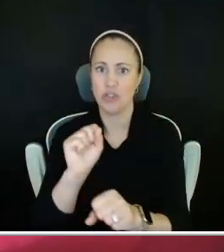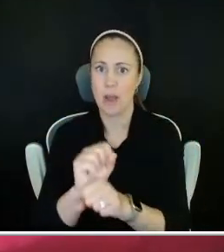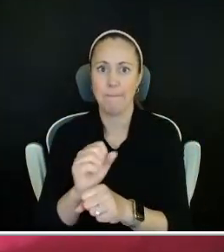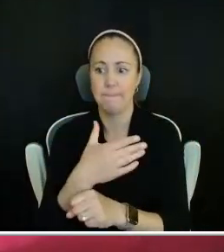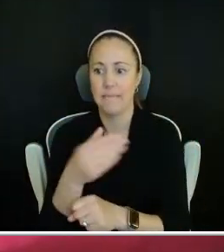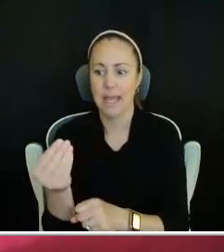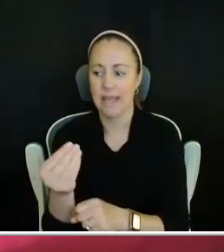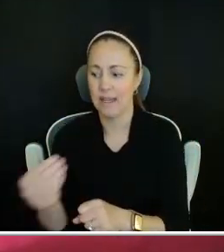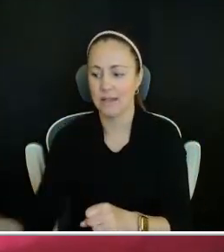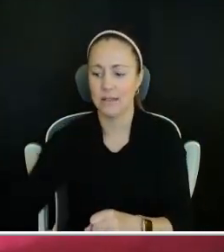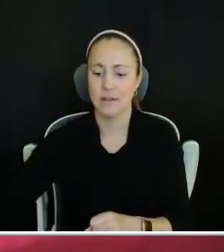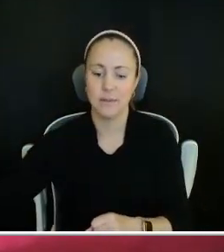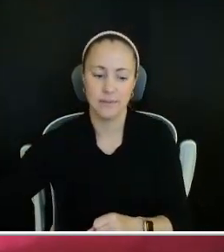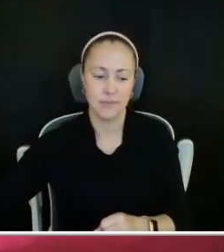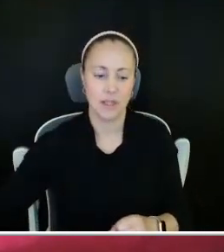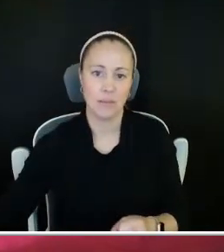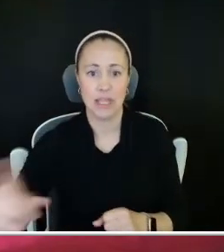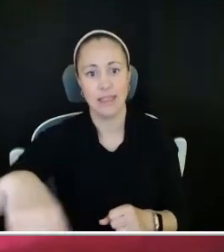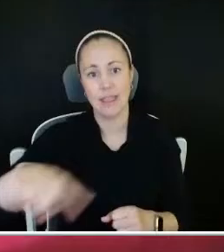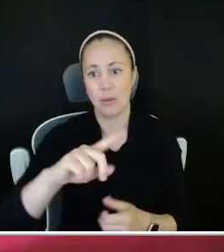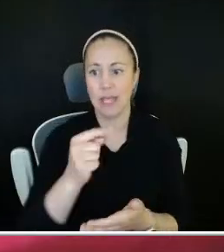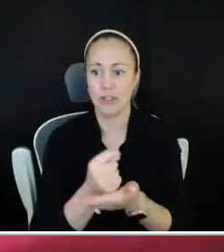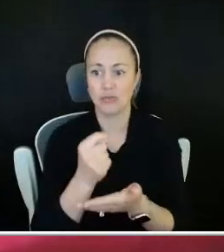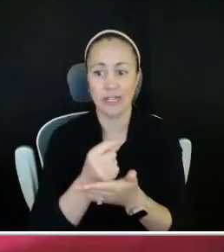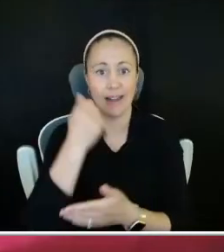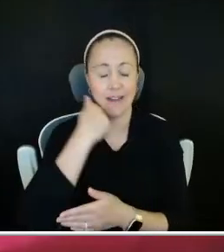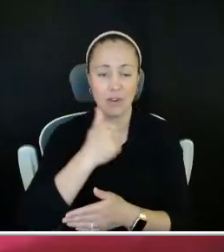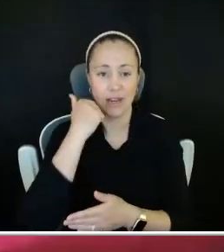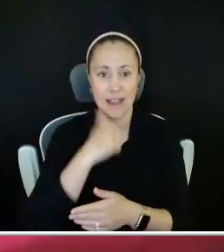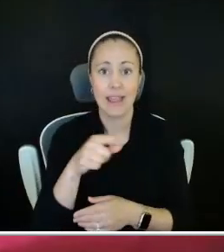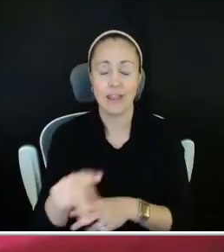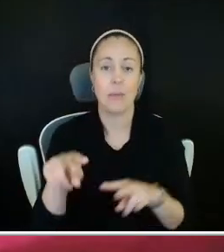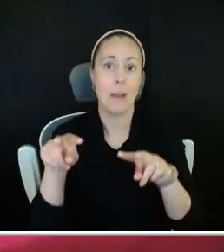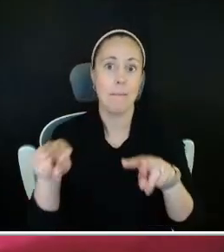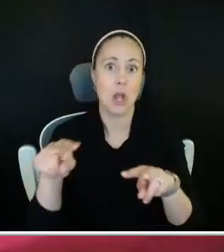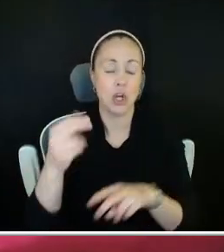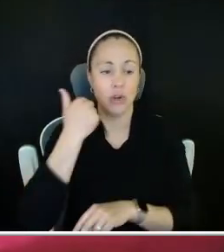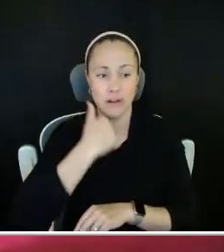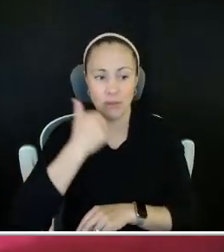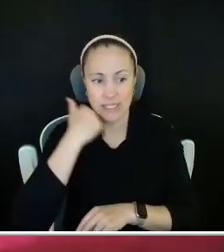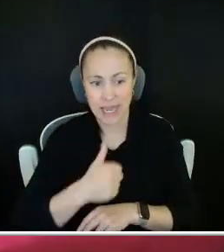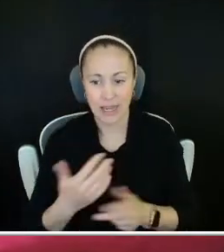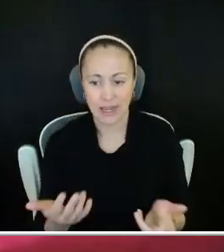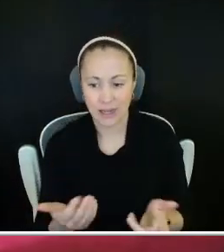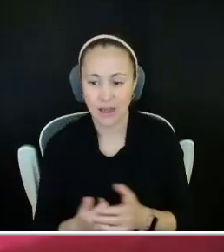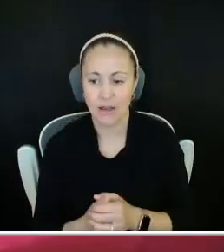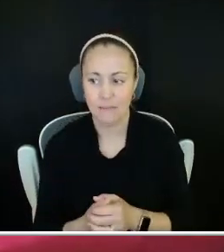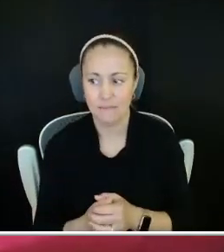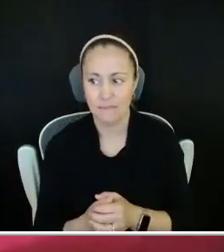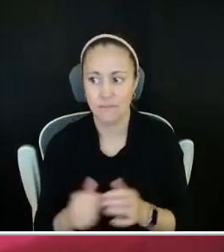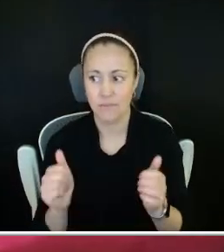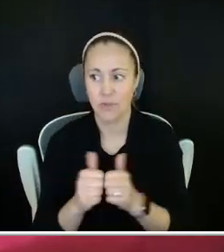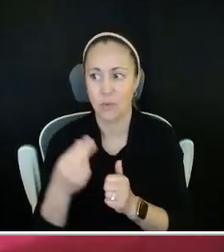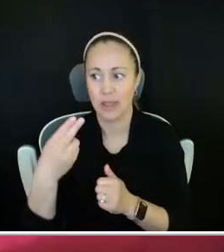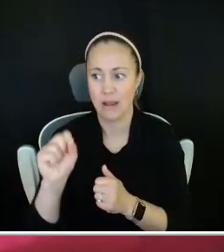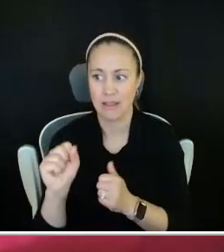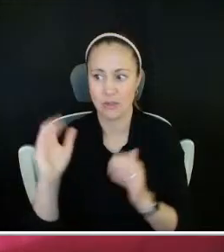and they're being treated every day. They're being monitored every day. Whereas in the high school